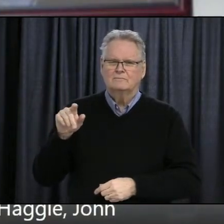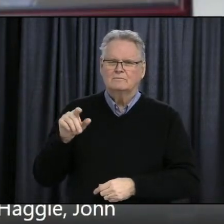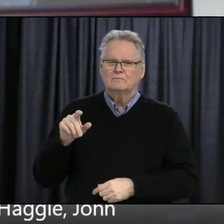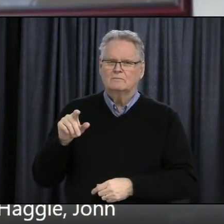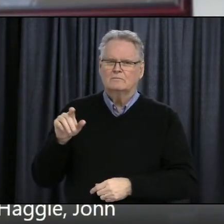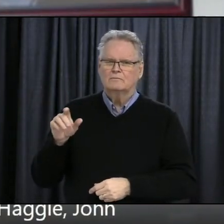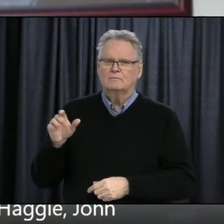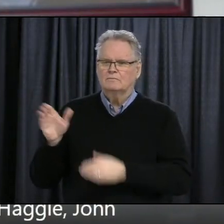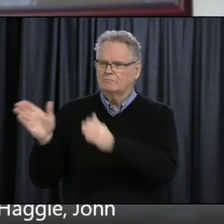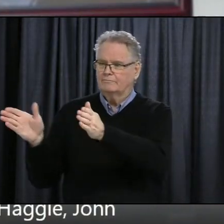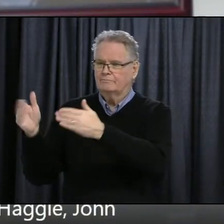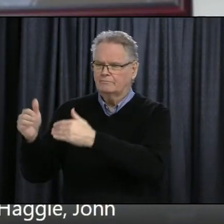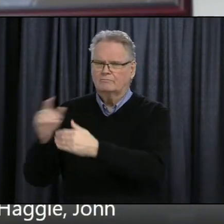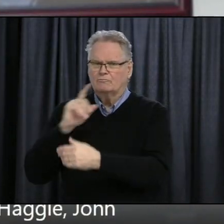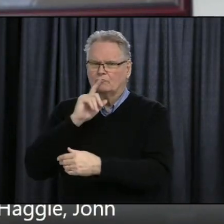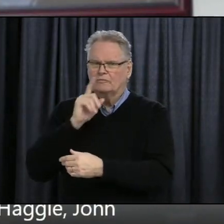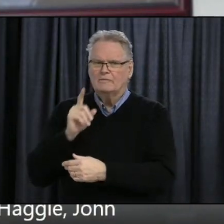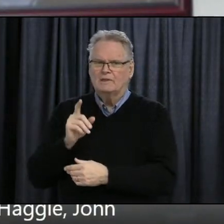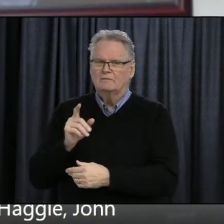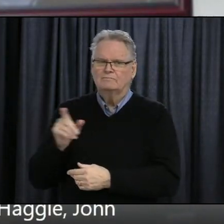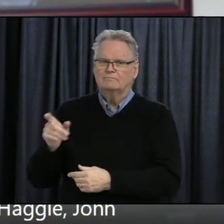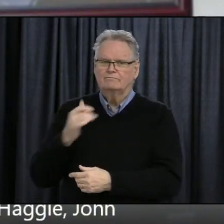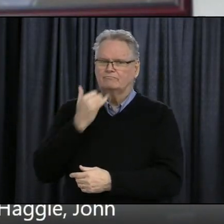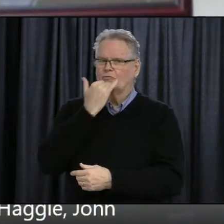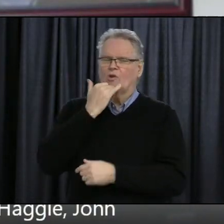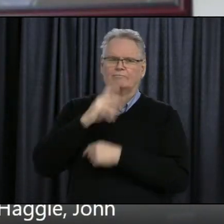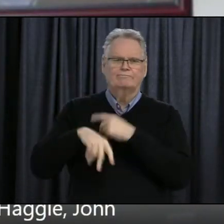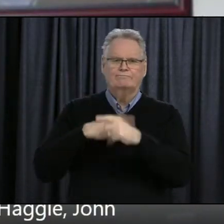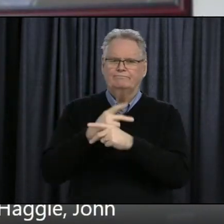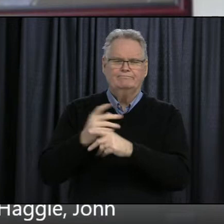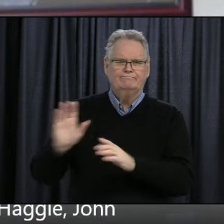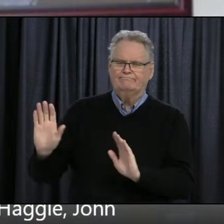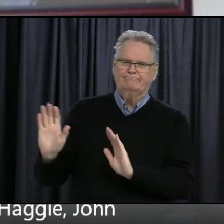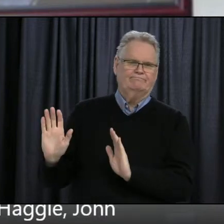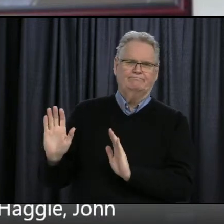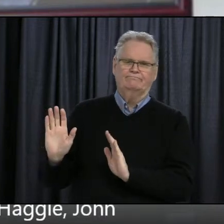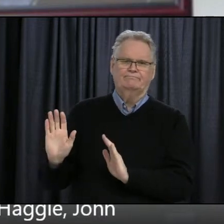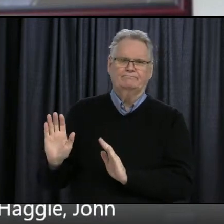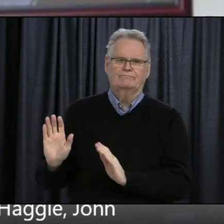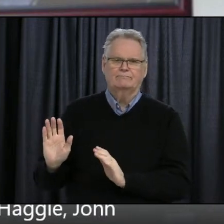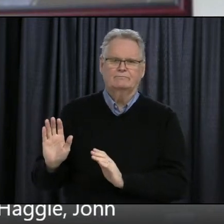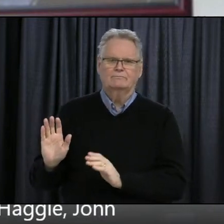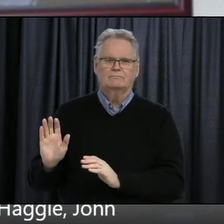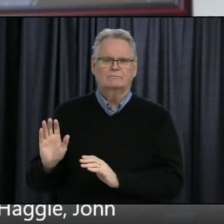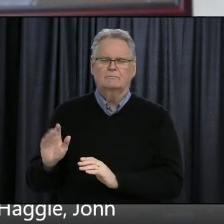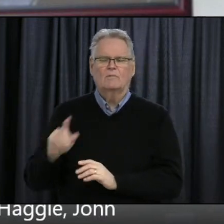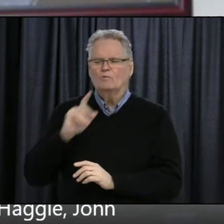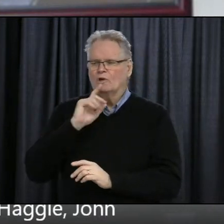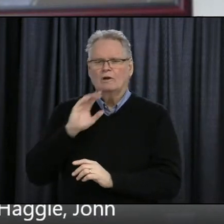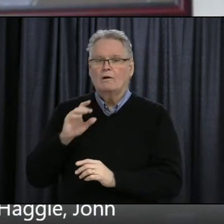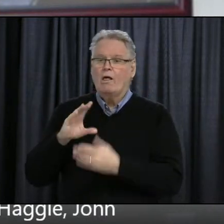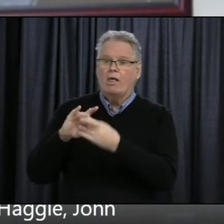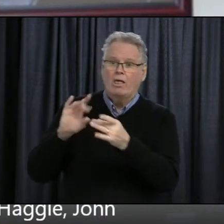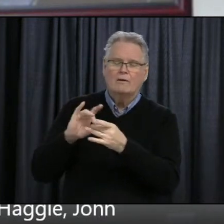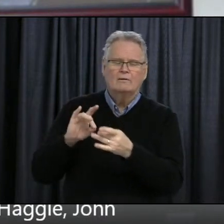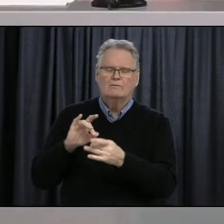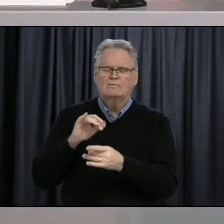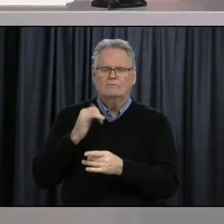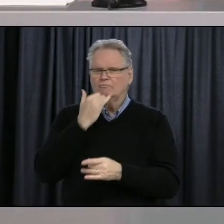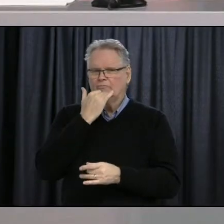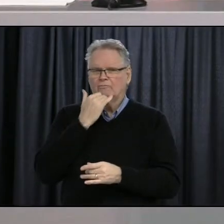the temperature monitor within the cold shipper. Absolutely fantastic news. Thank you,